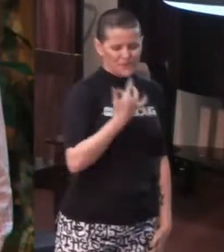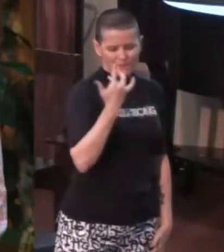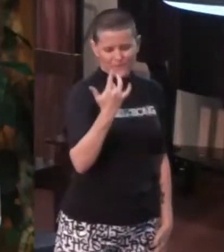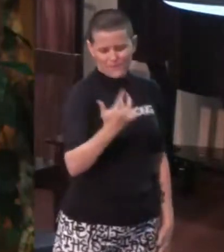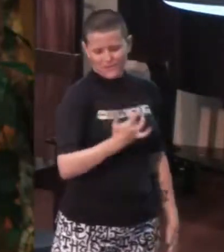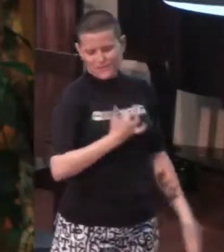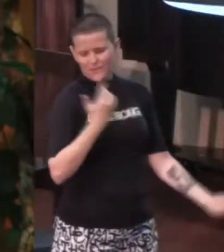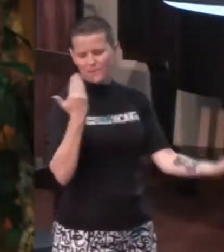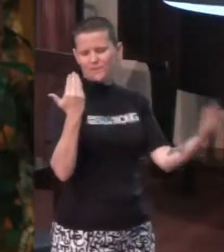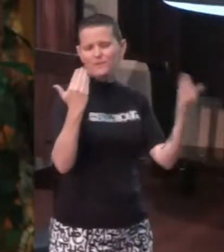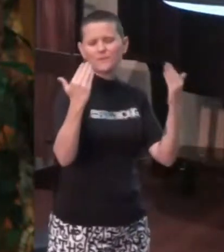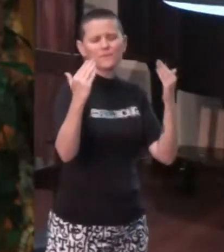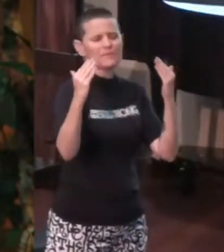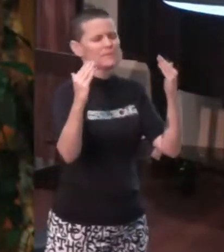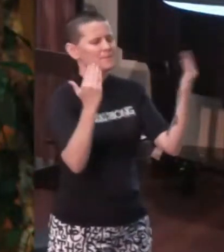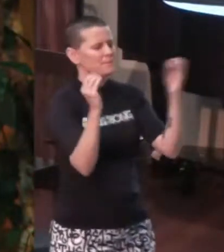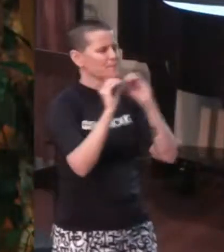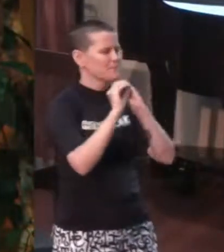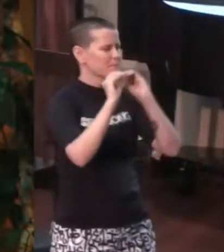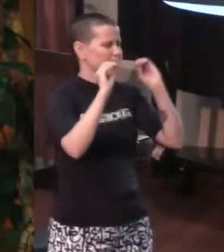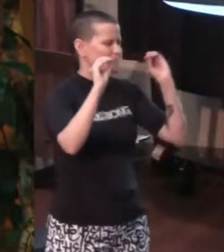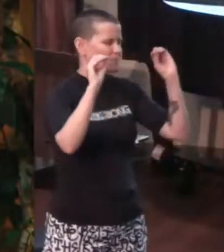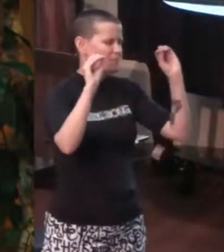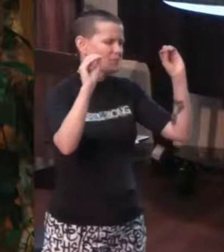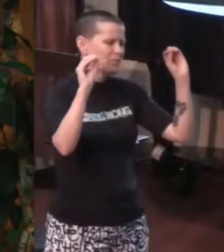Standing in your freedom. There's nothing